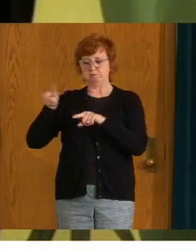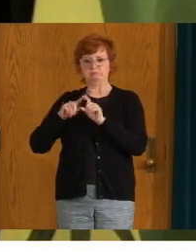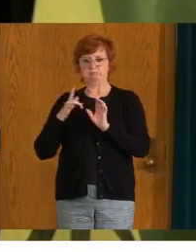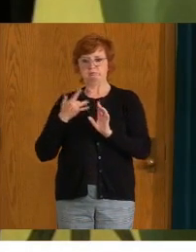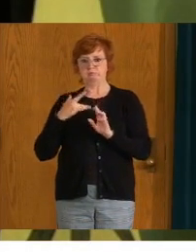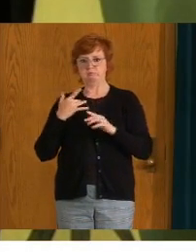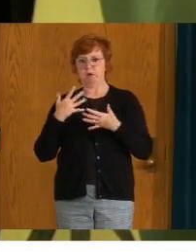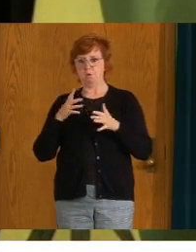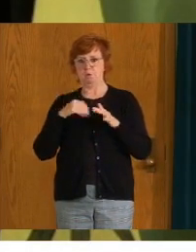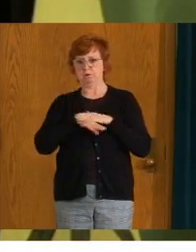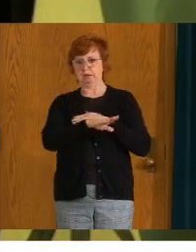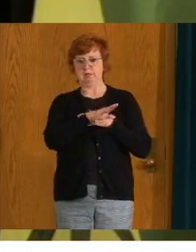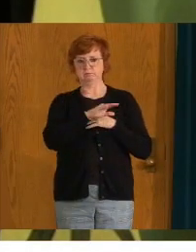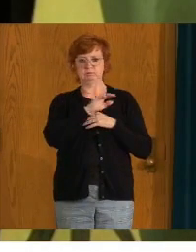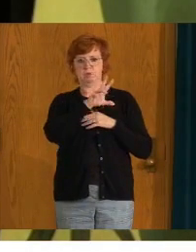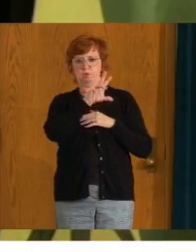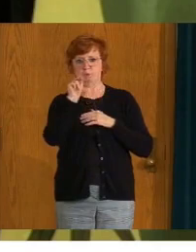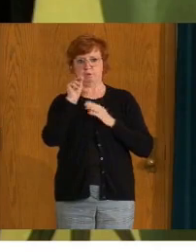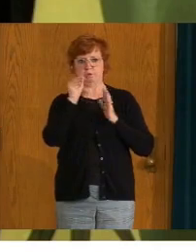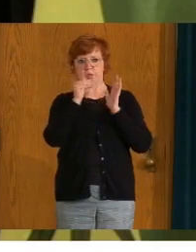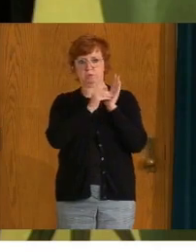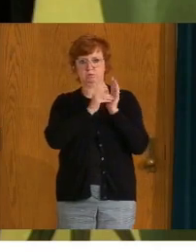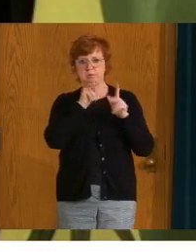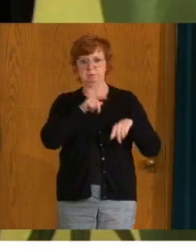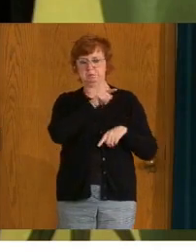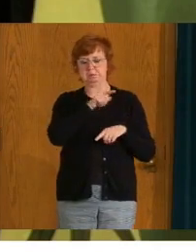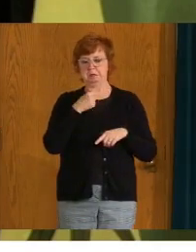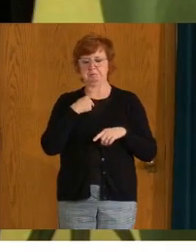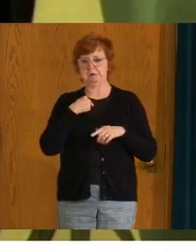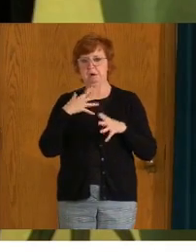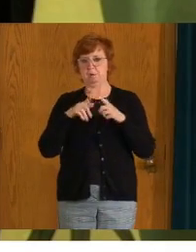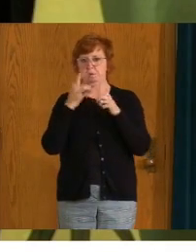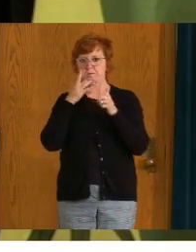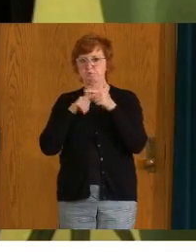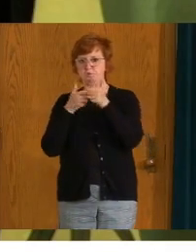or 33,000 people in there.